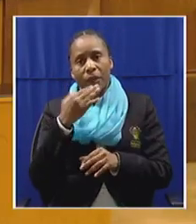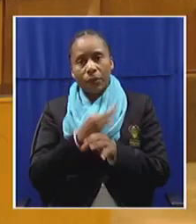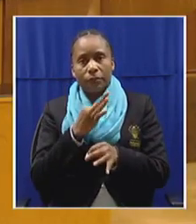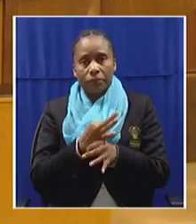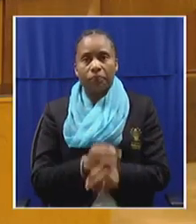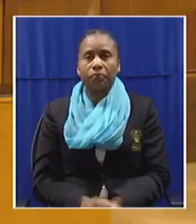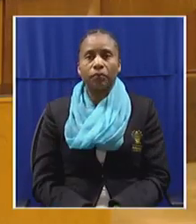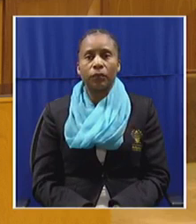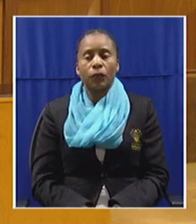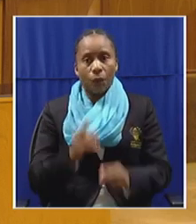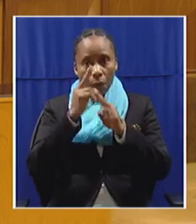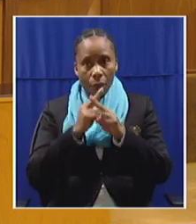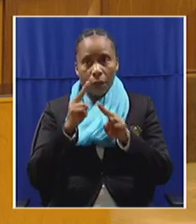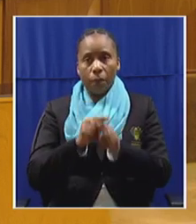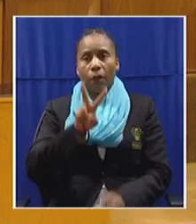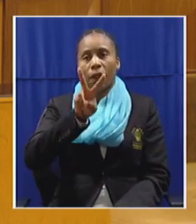Wessels.